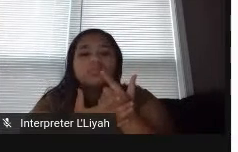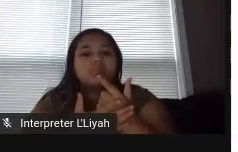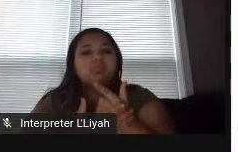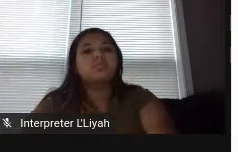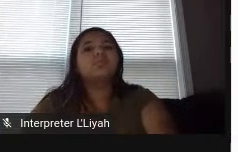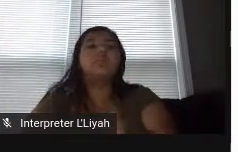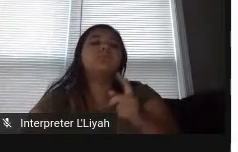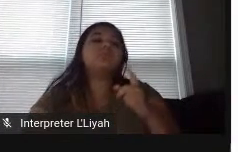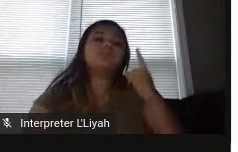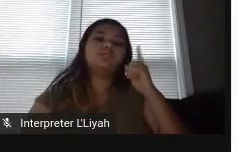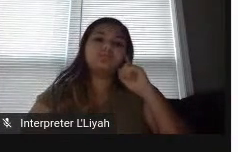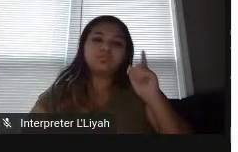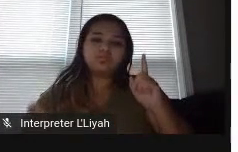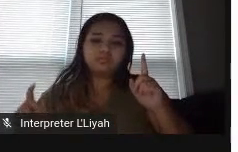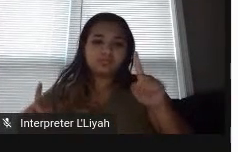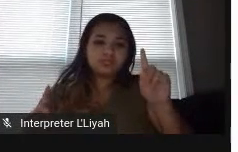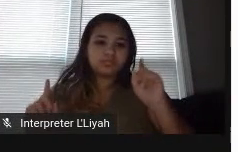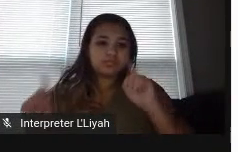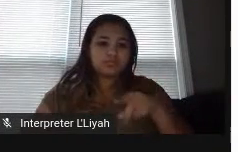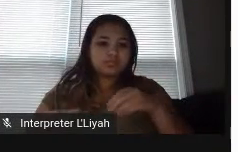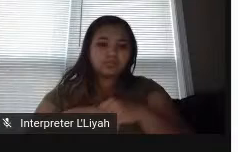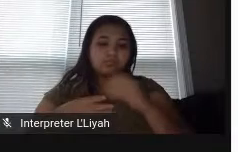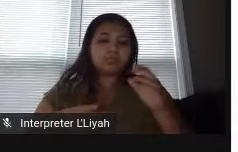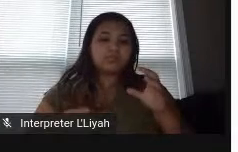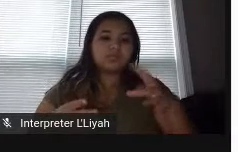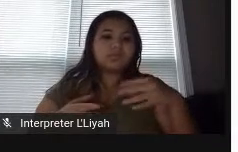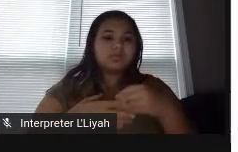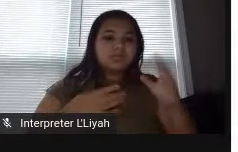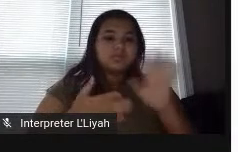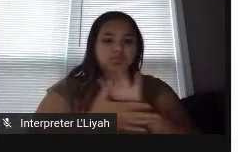guaranteed to go outside of school.